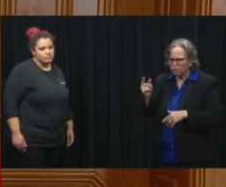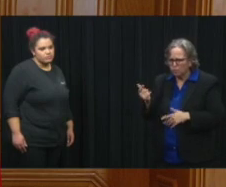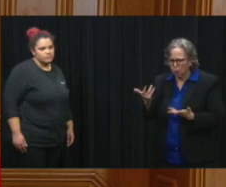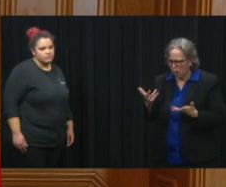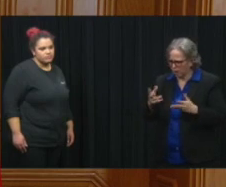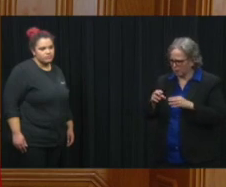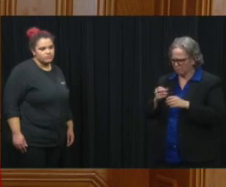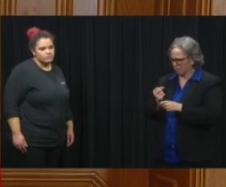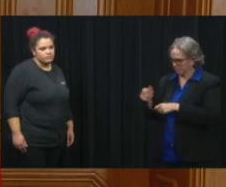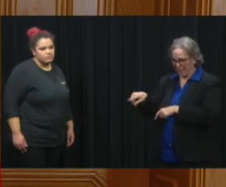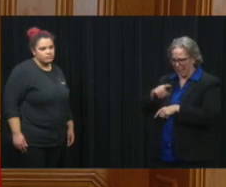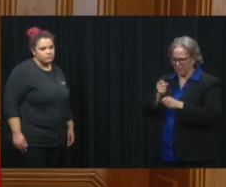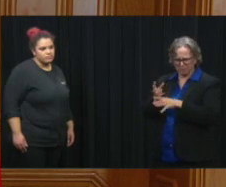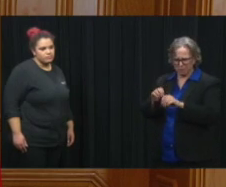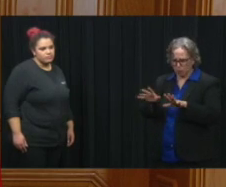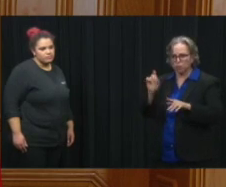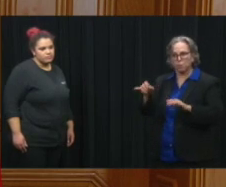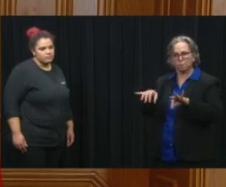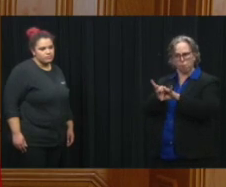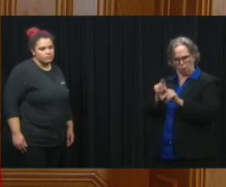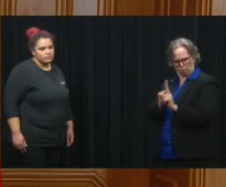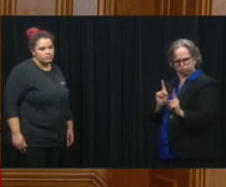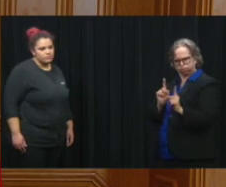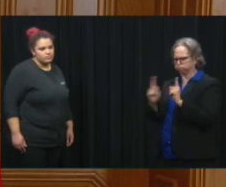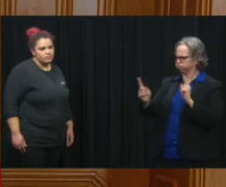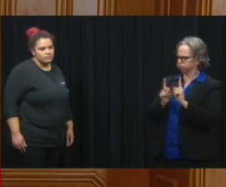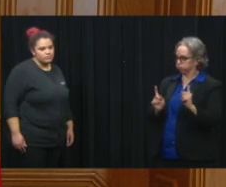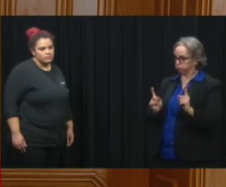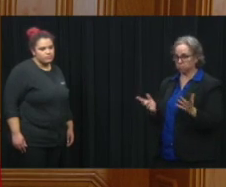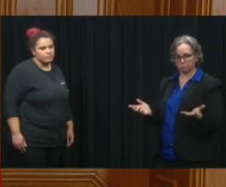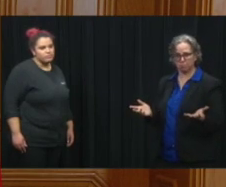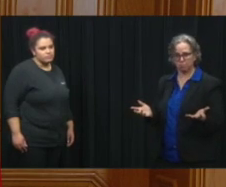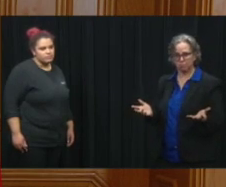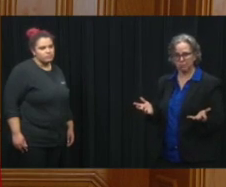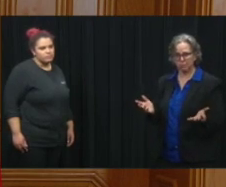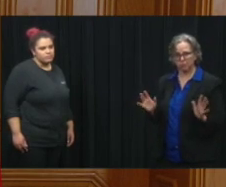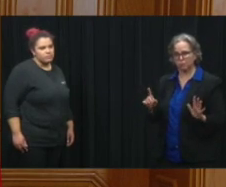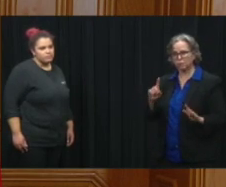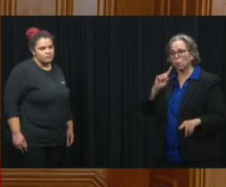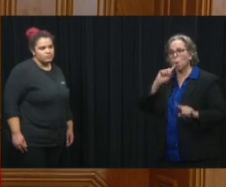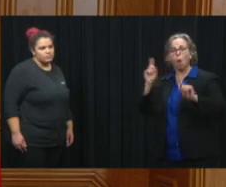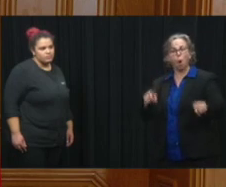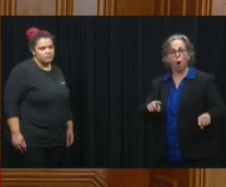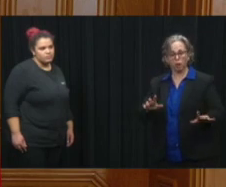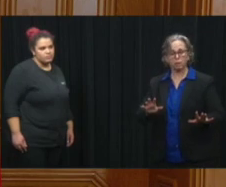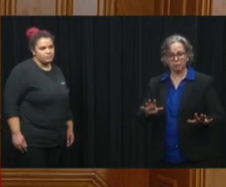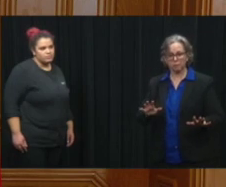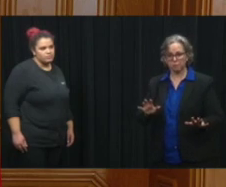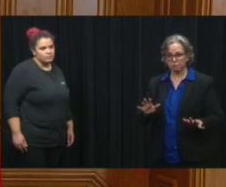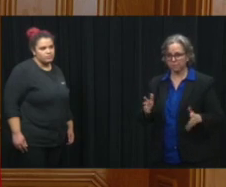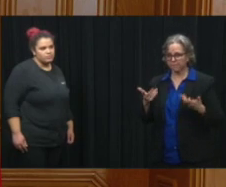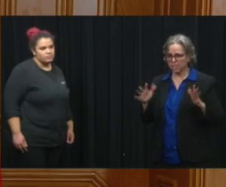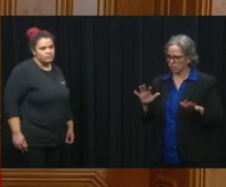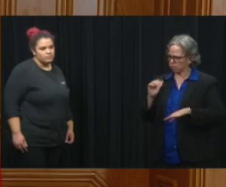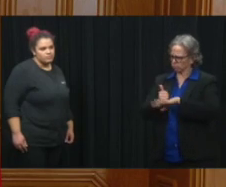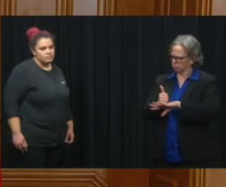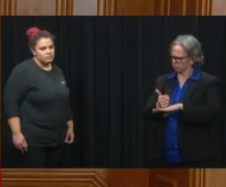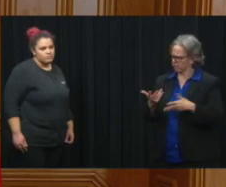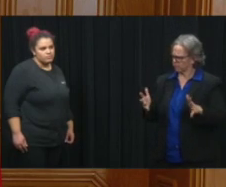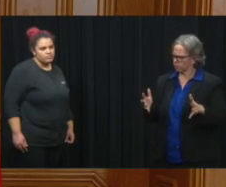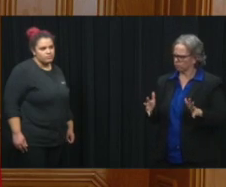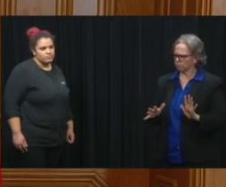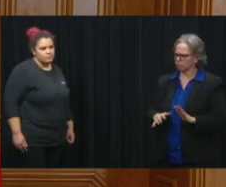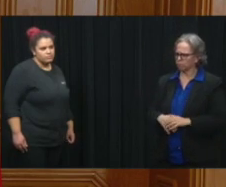from people. So the orders, the order is in place. There are